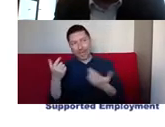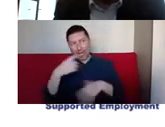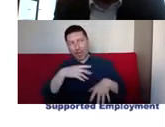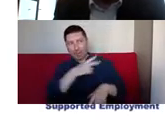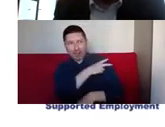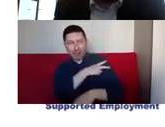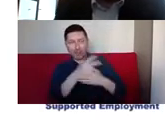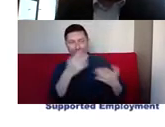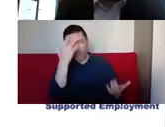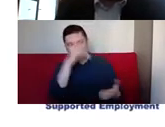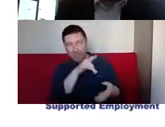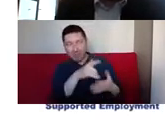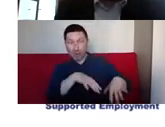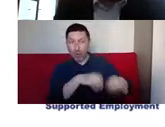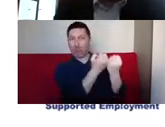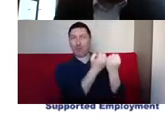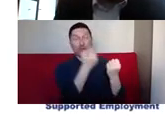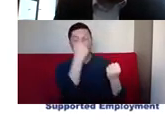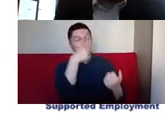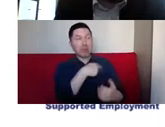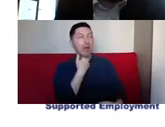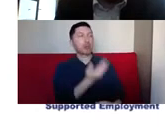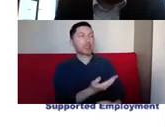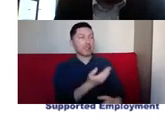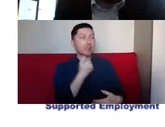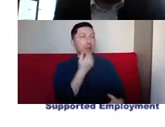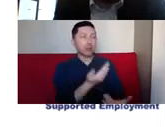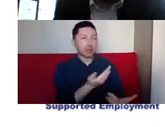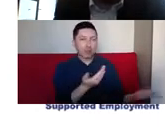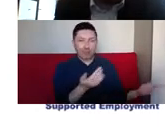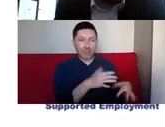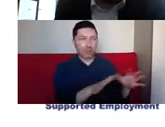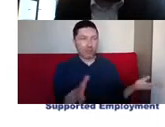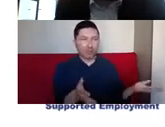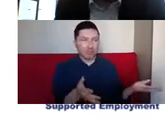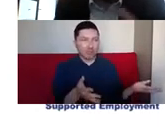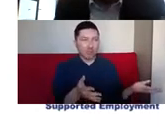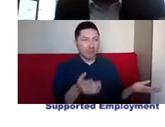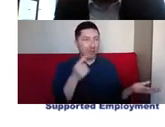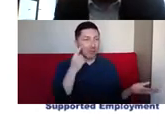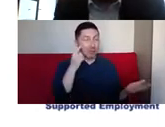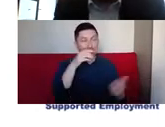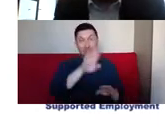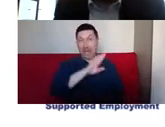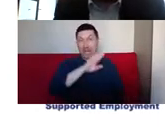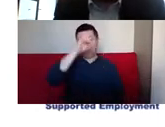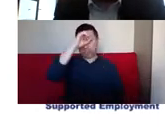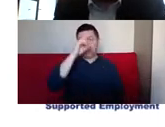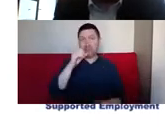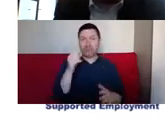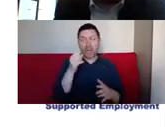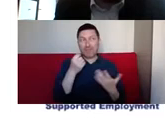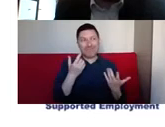is not possible instead of thinking of ways on how to make things possible, which they do in all other circumstances, the